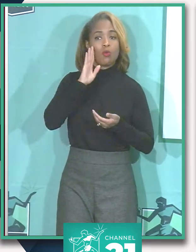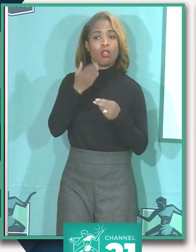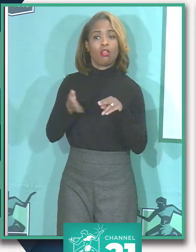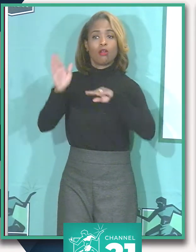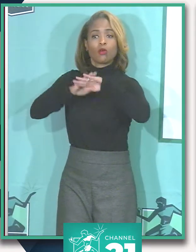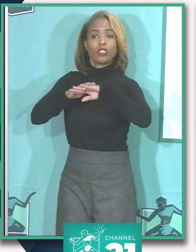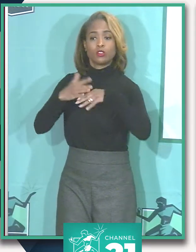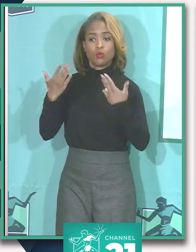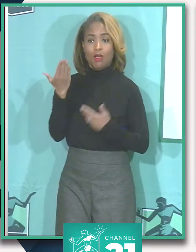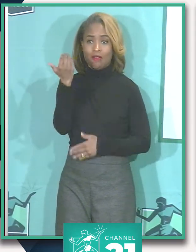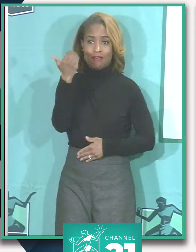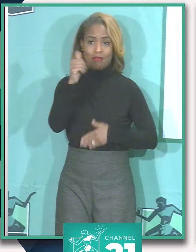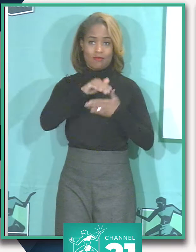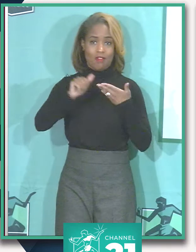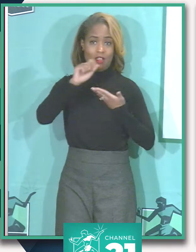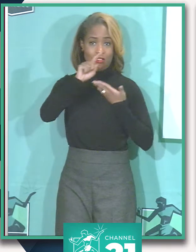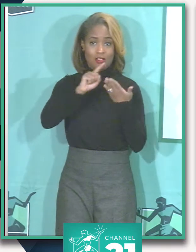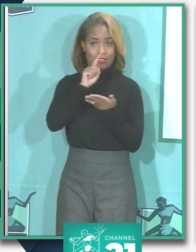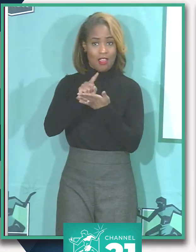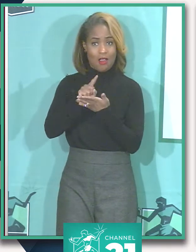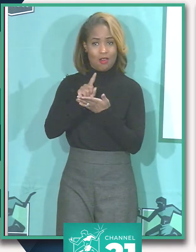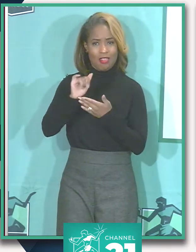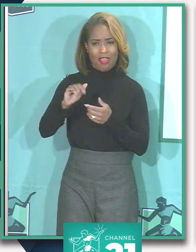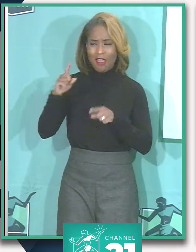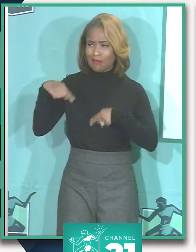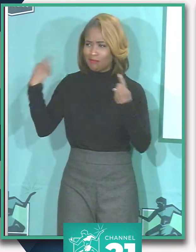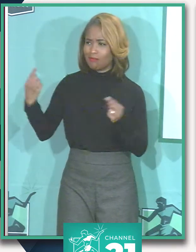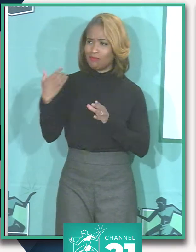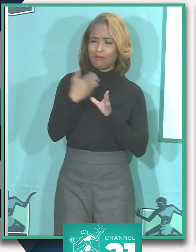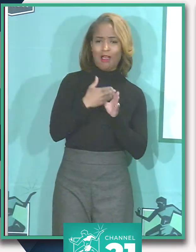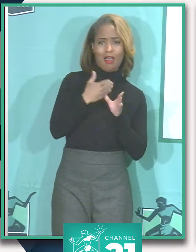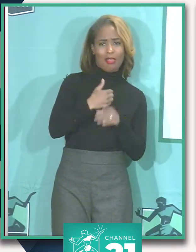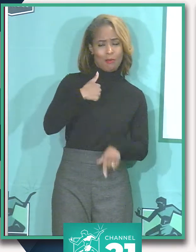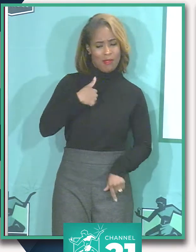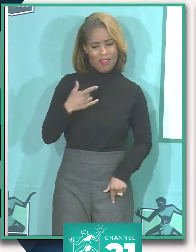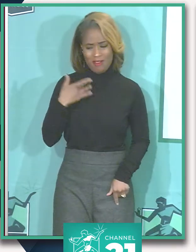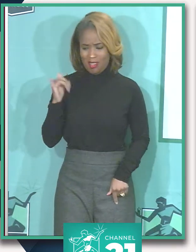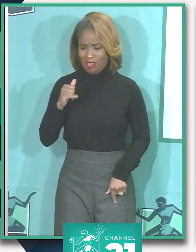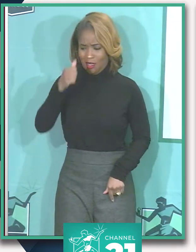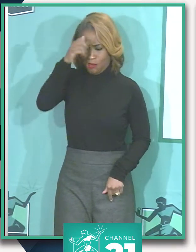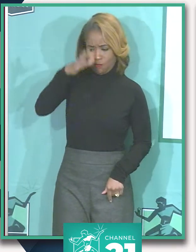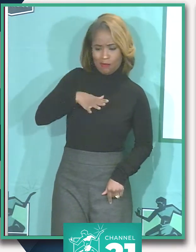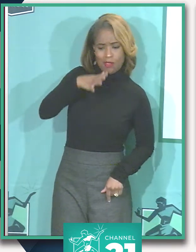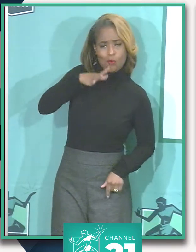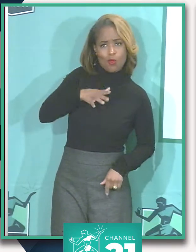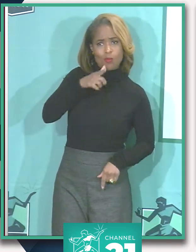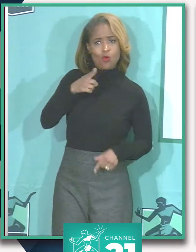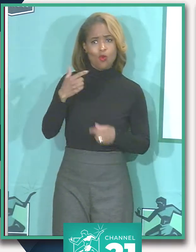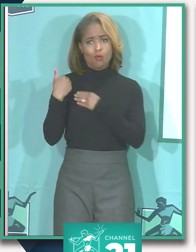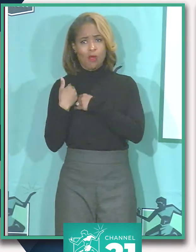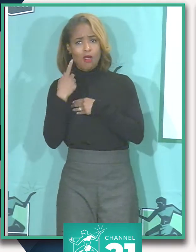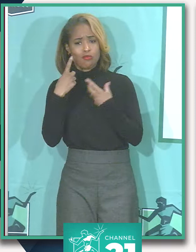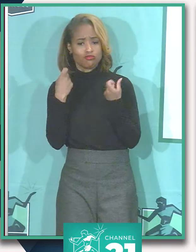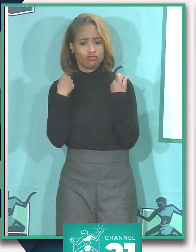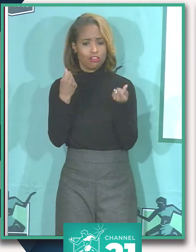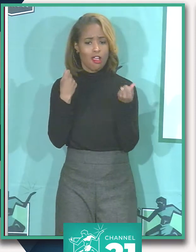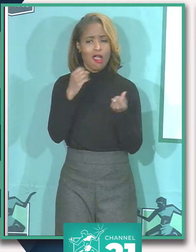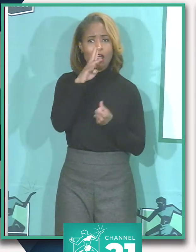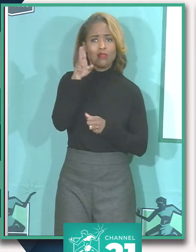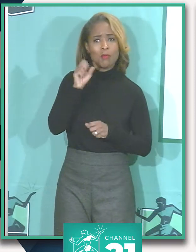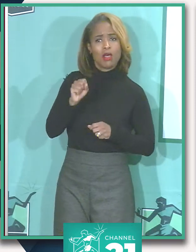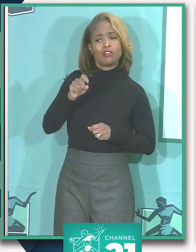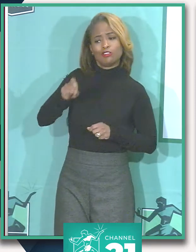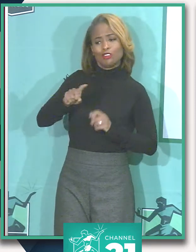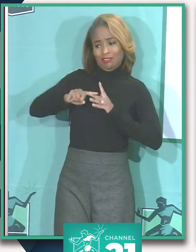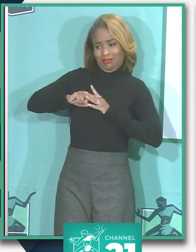hour. This is something that has always bothered me. I've always felt like the men and women who have responsibility for driving these buses should